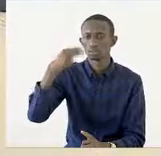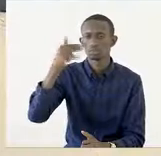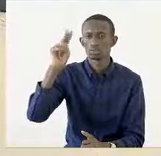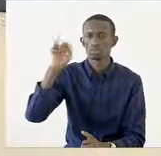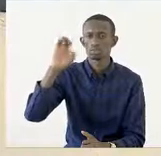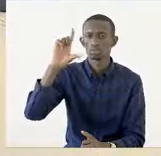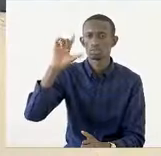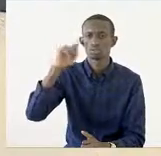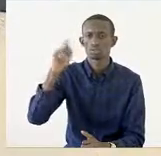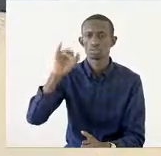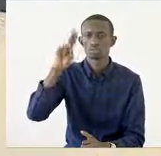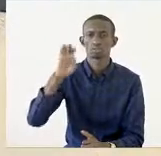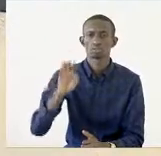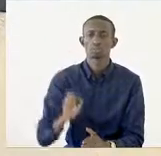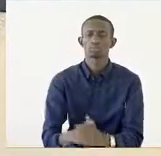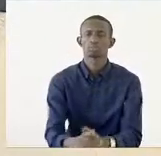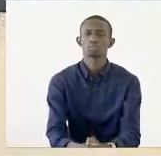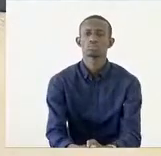2,4-dinitrophenyl.